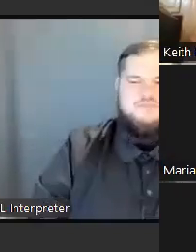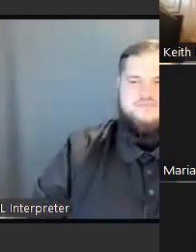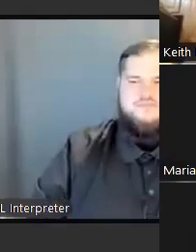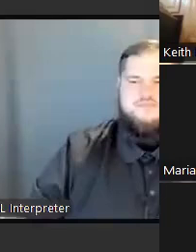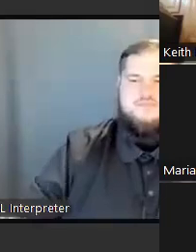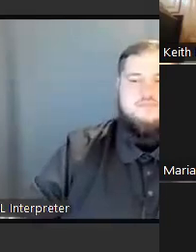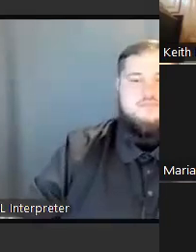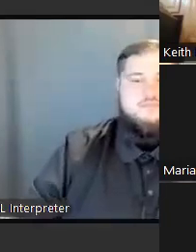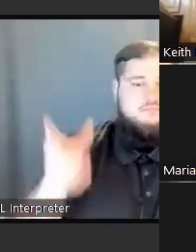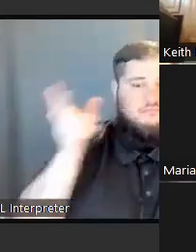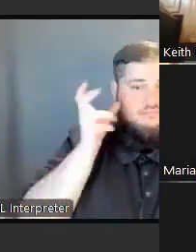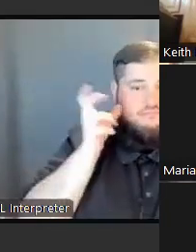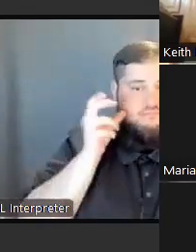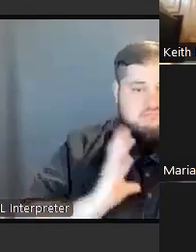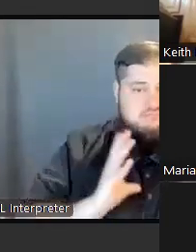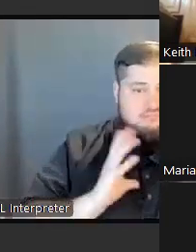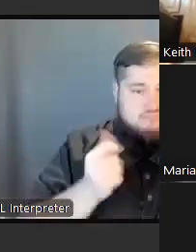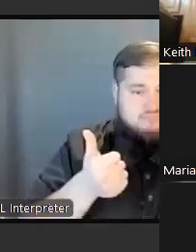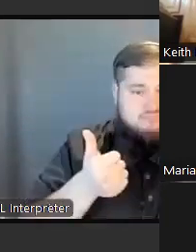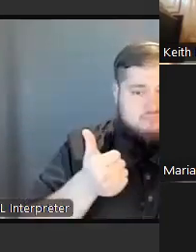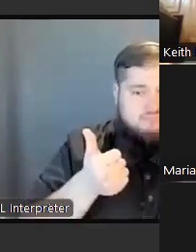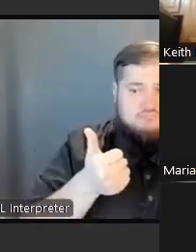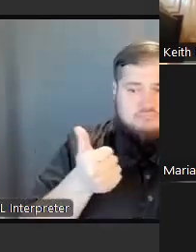Can you all hear me okay?